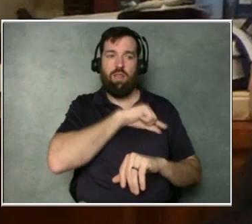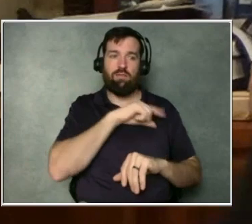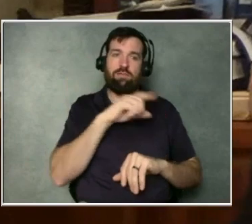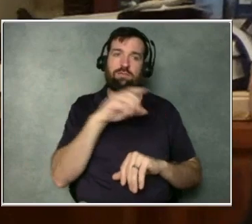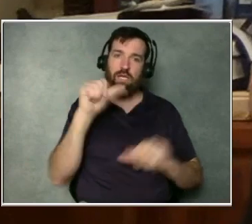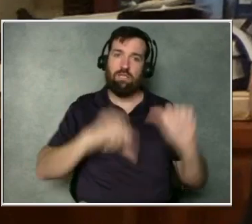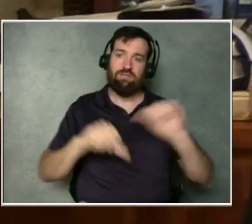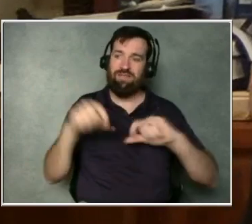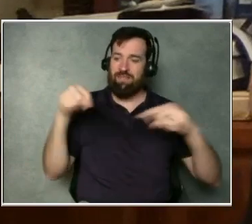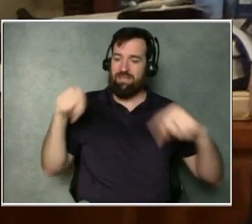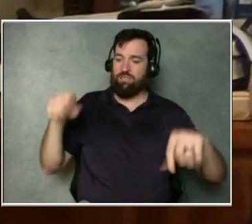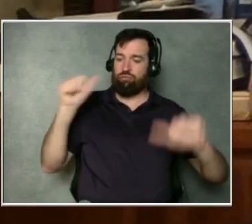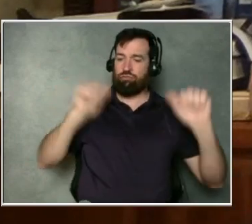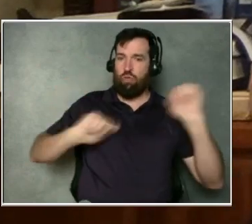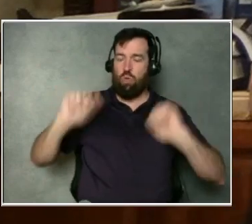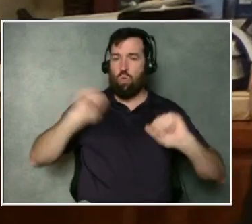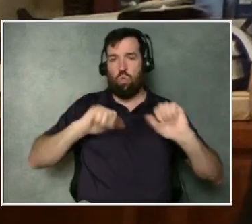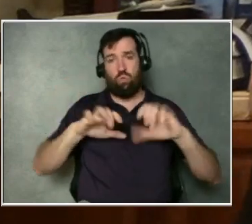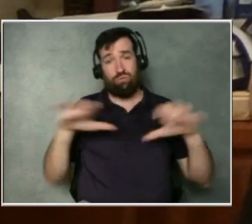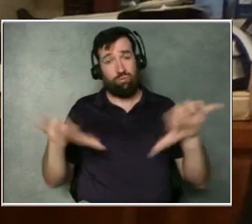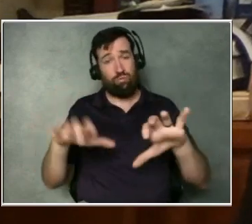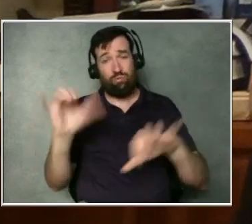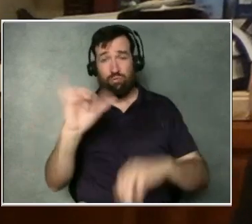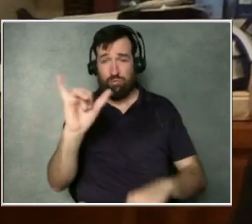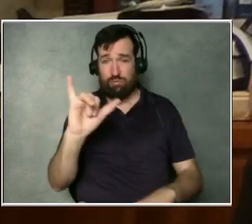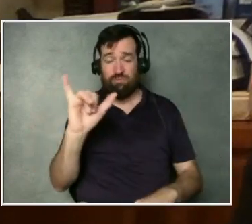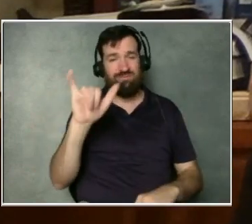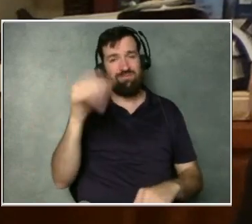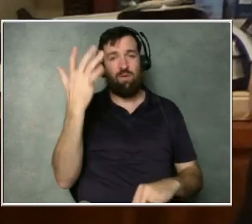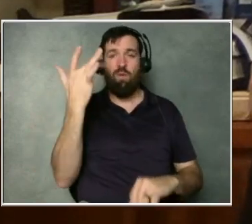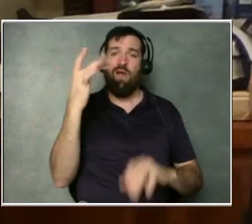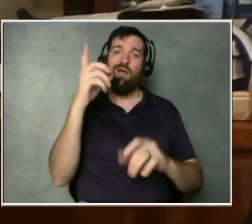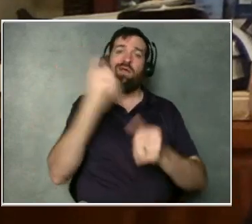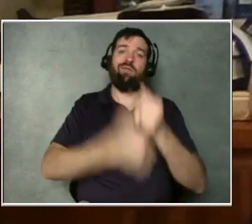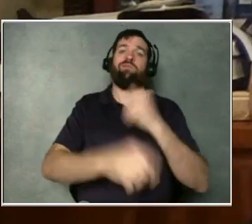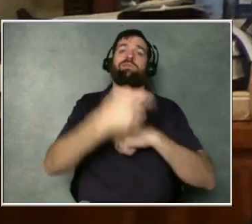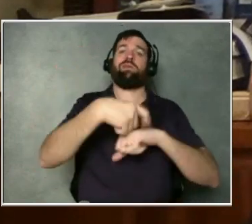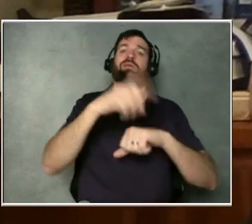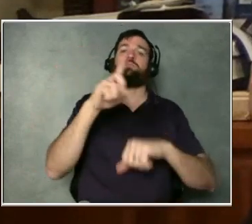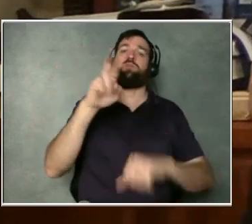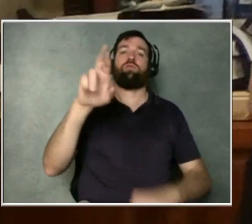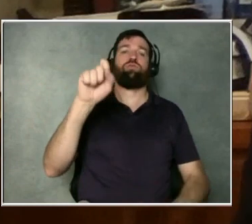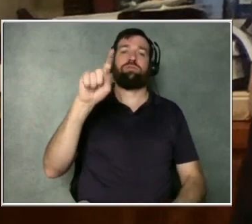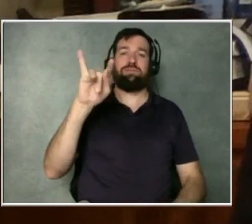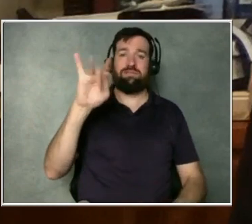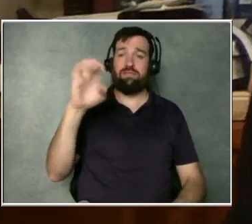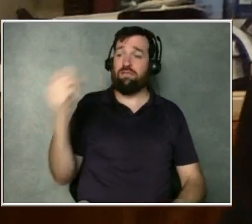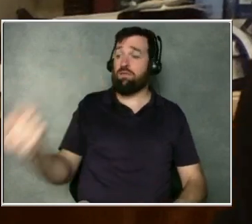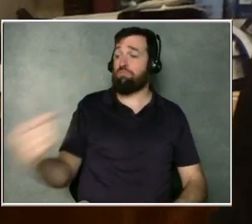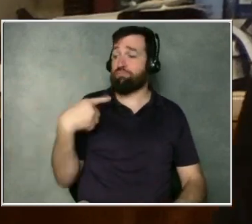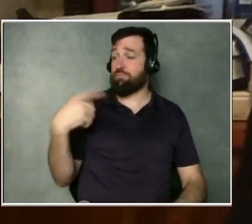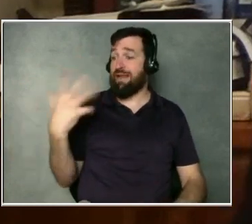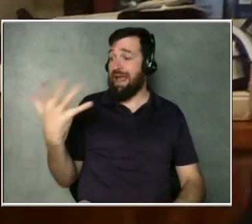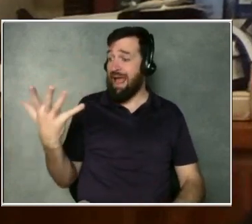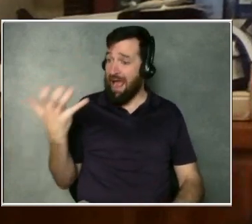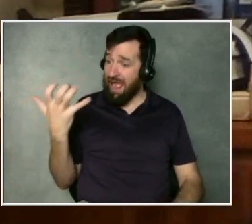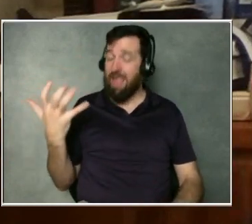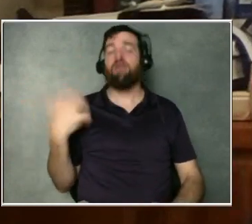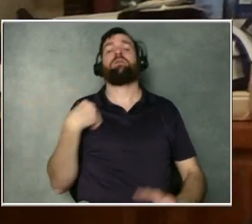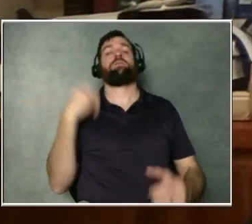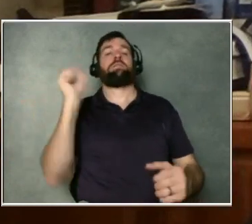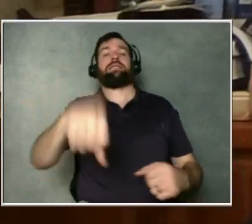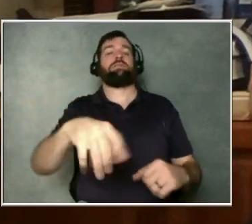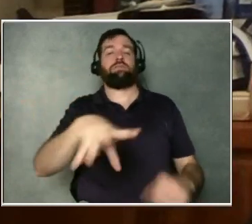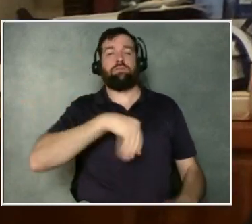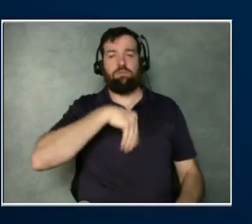this program has served to do. And it's why every time Dr. Stites emails me, the answer is always yes, because of the quality of this